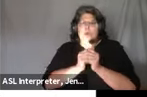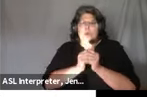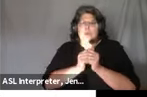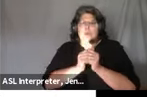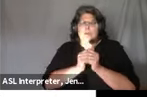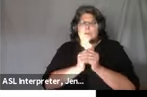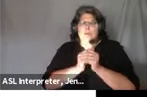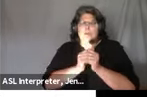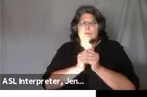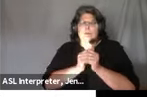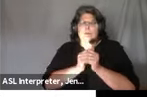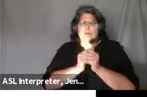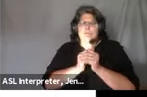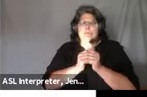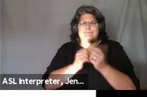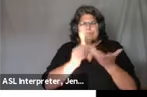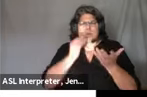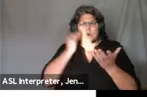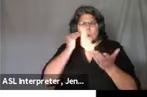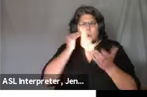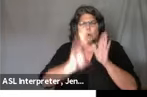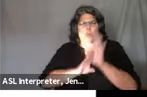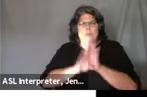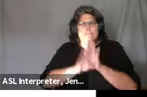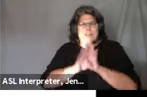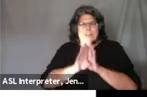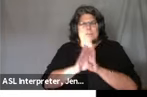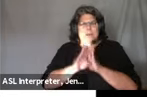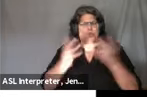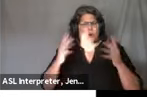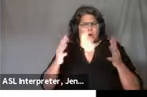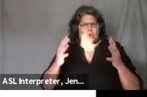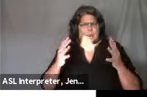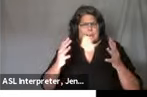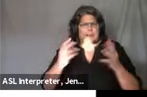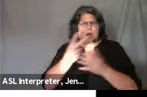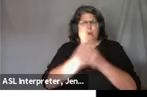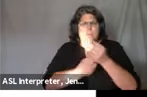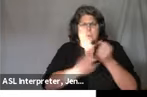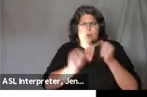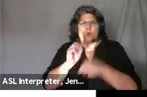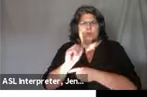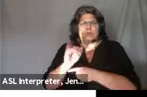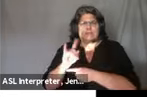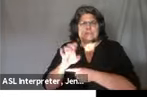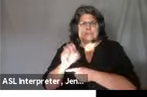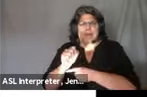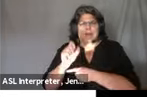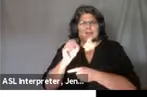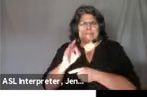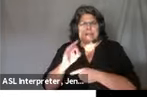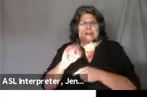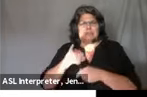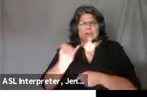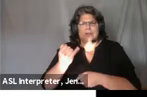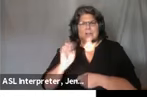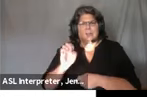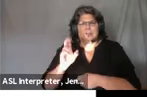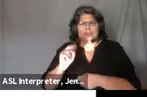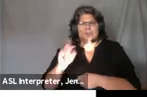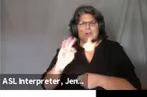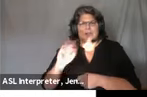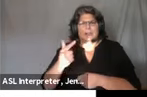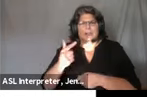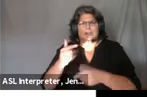residential development on both sides of Jennings near Cleveland, such that driveways would be